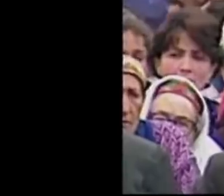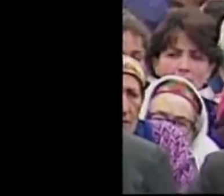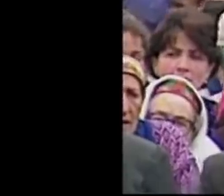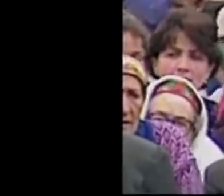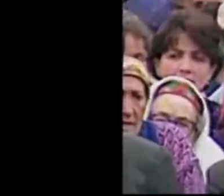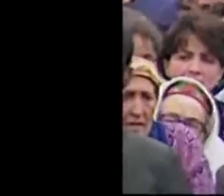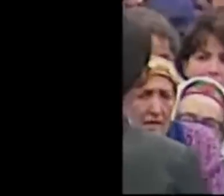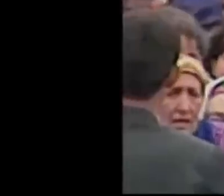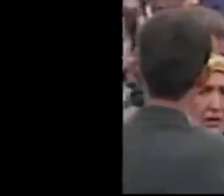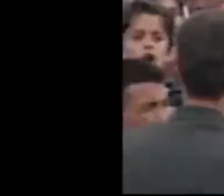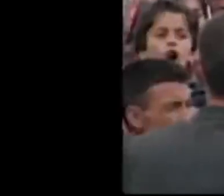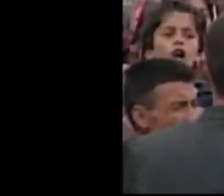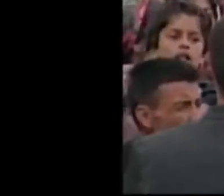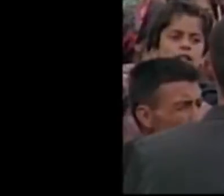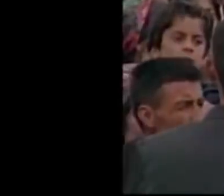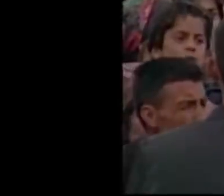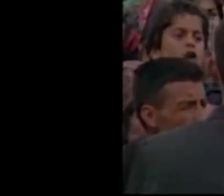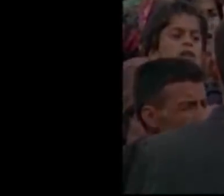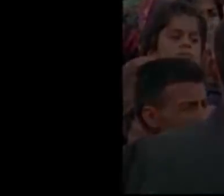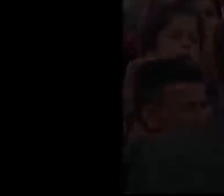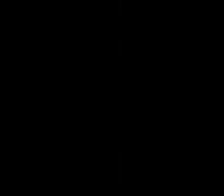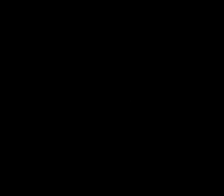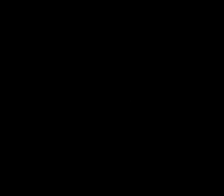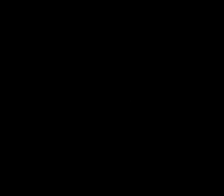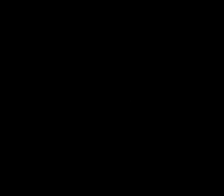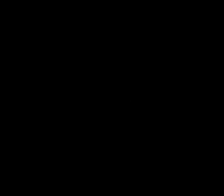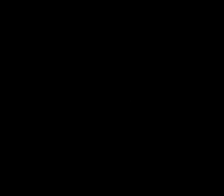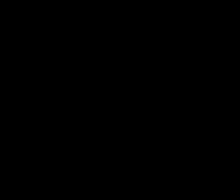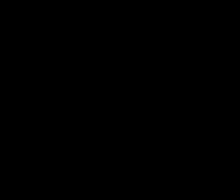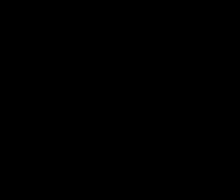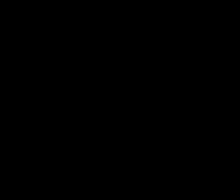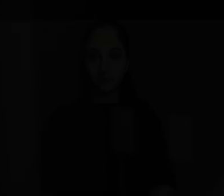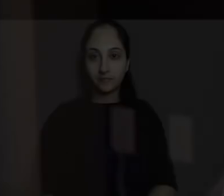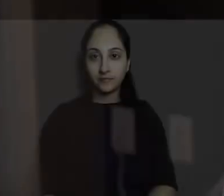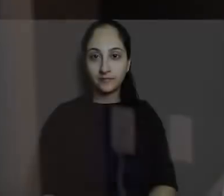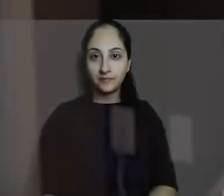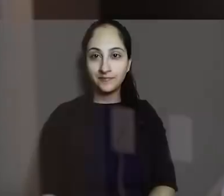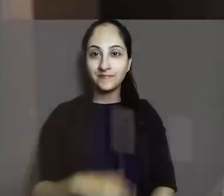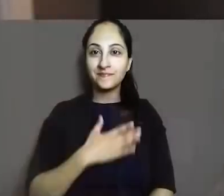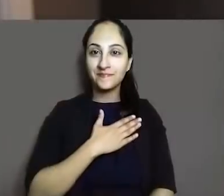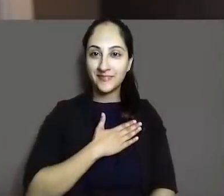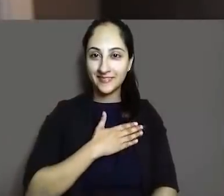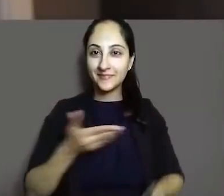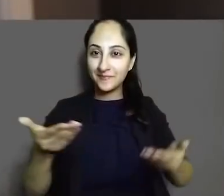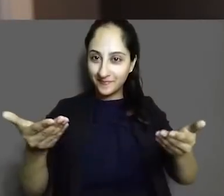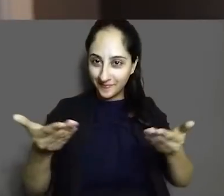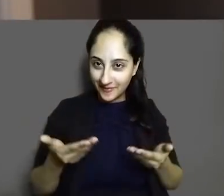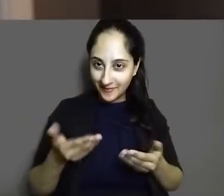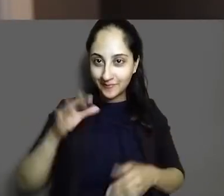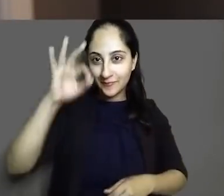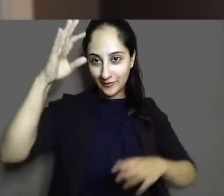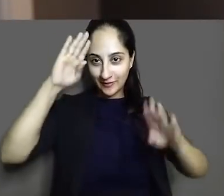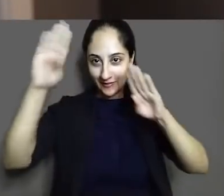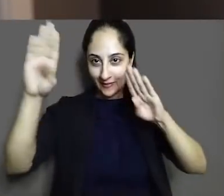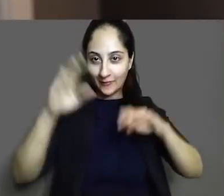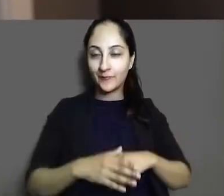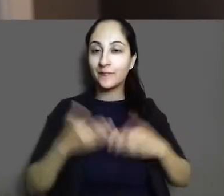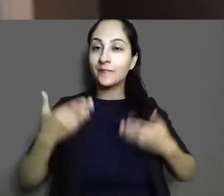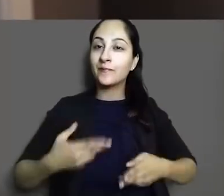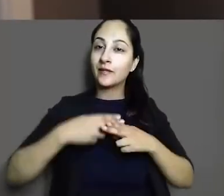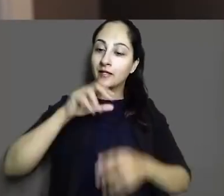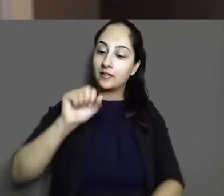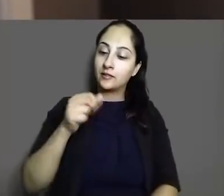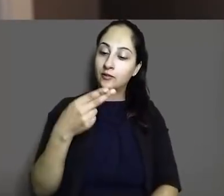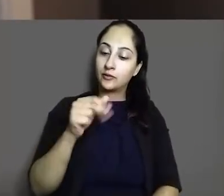Muhammadin wa ali Muhammad. Yali Madad, welcome et bienvenue. My name